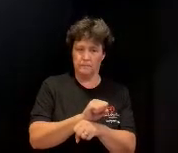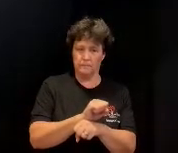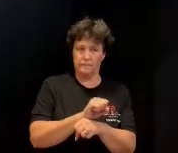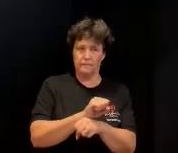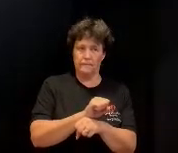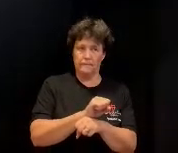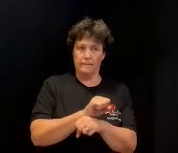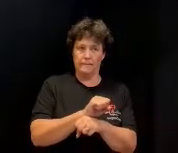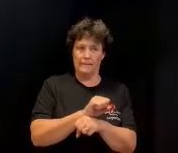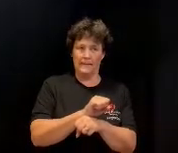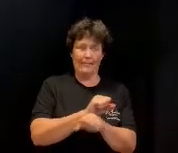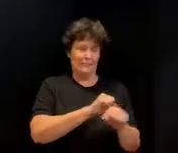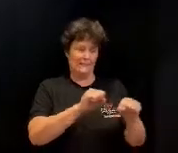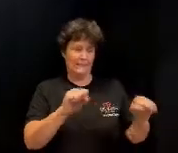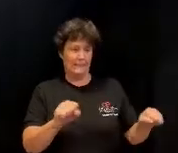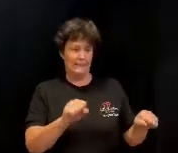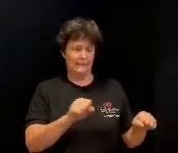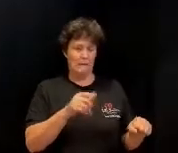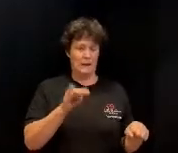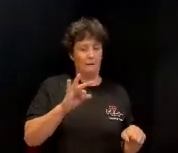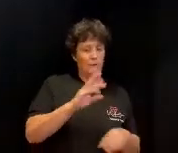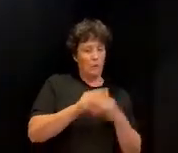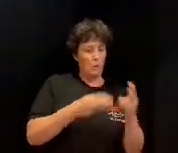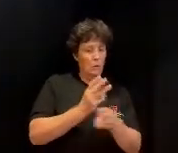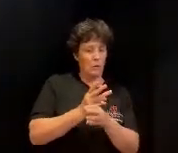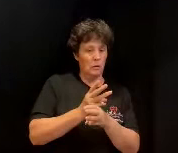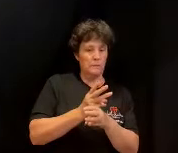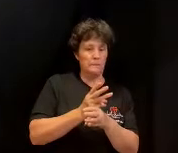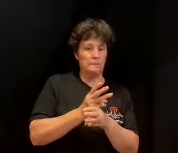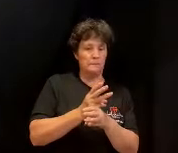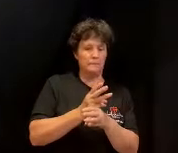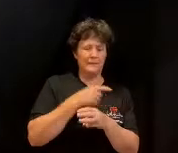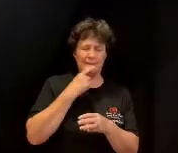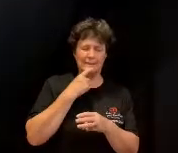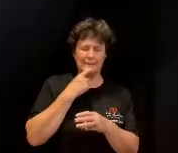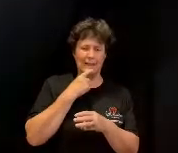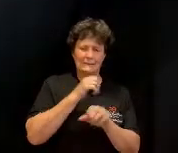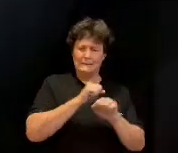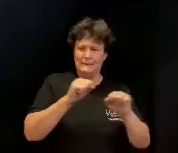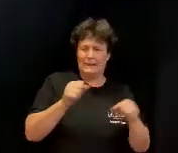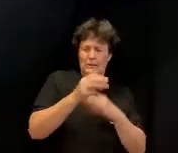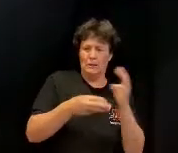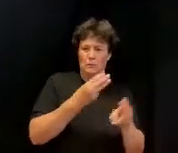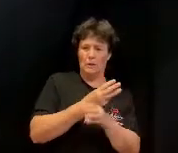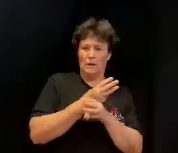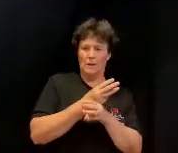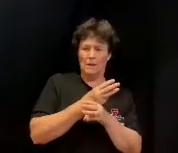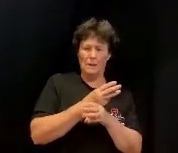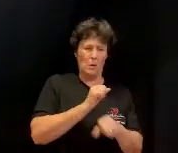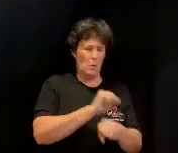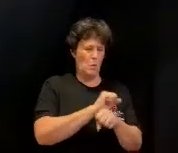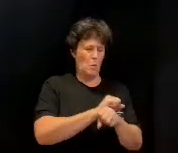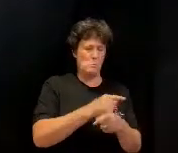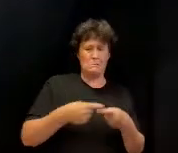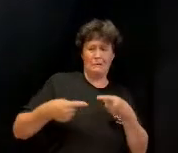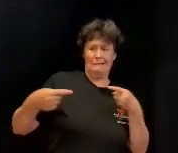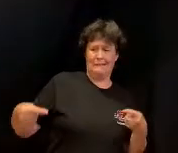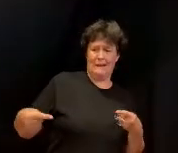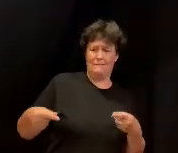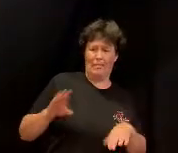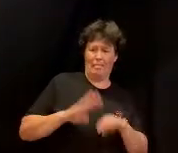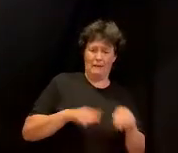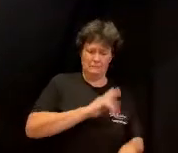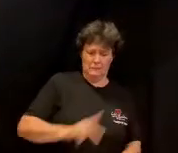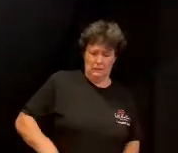the systems of the world. He said, man, the systems of the world, they operate different than the kingdom of God.